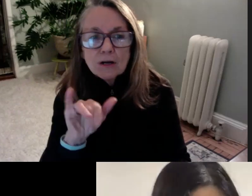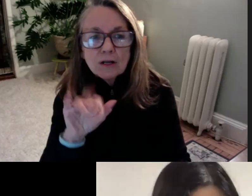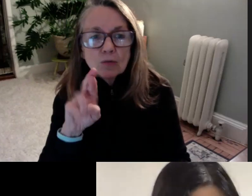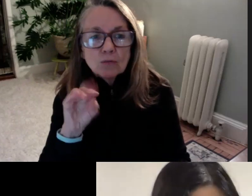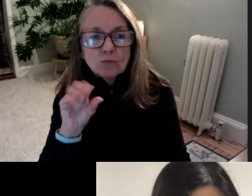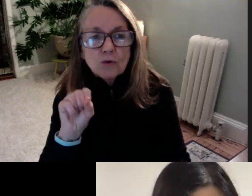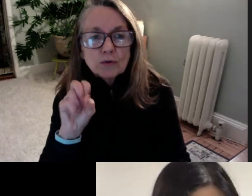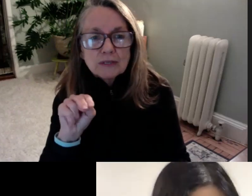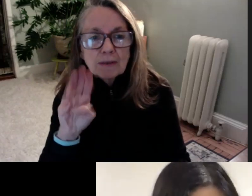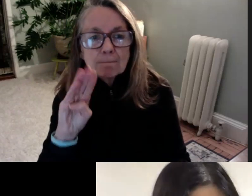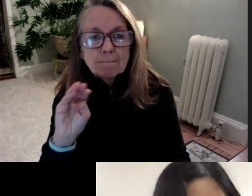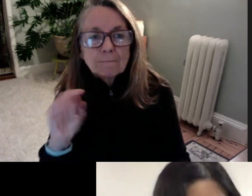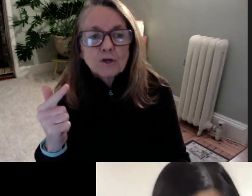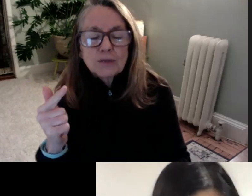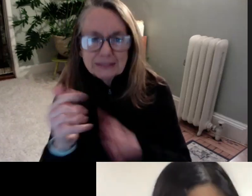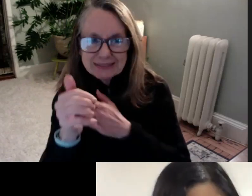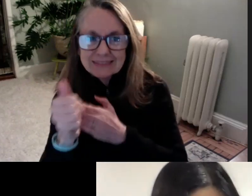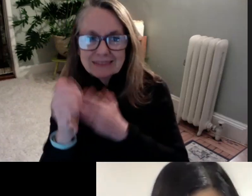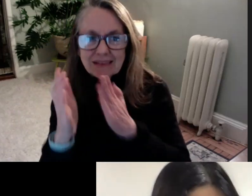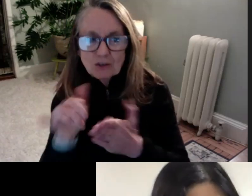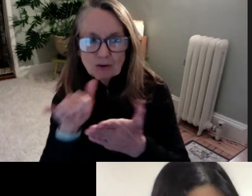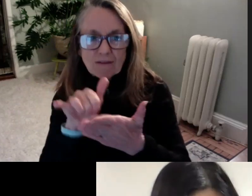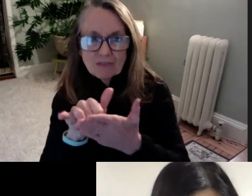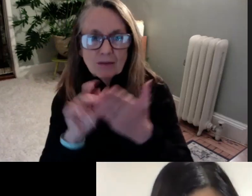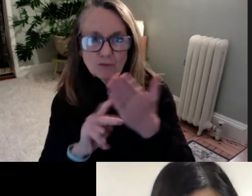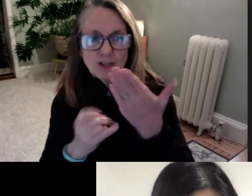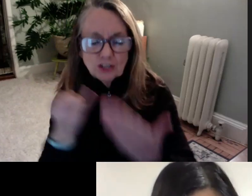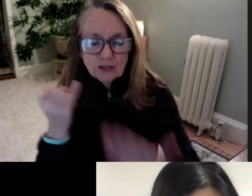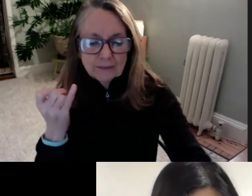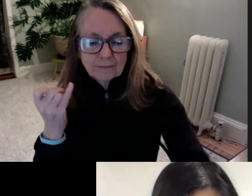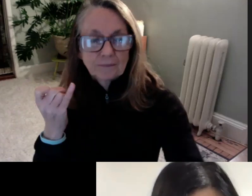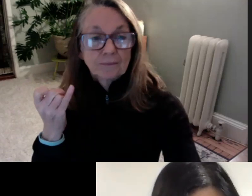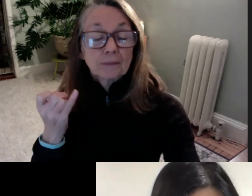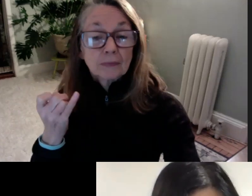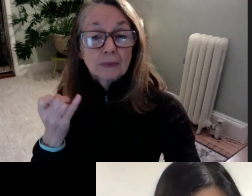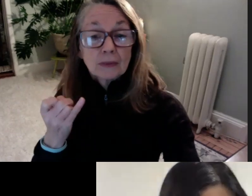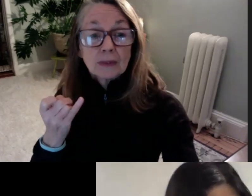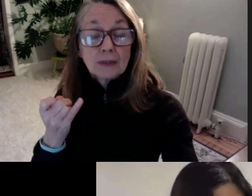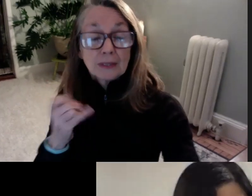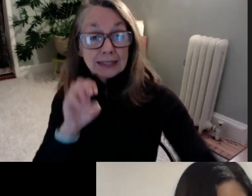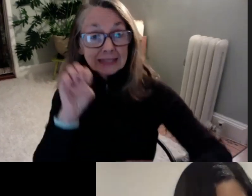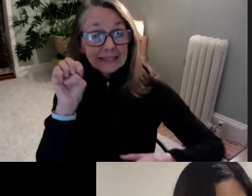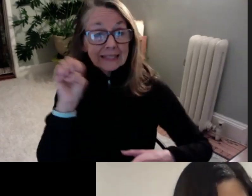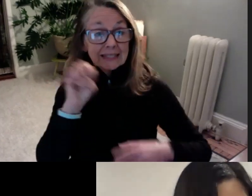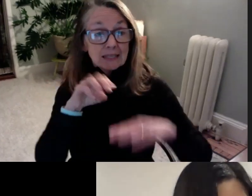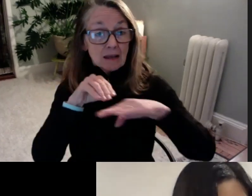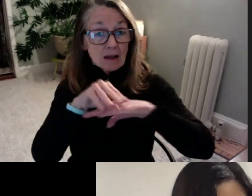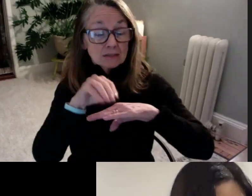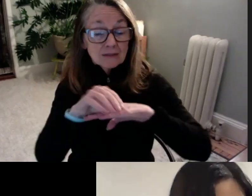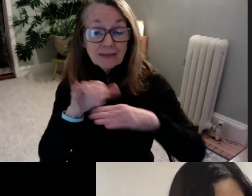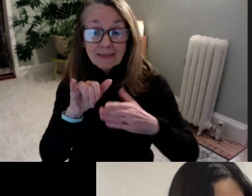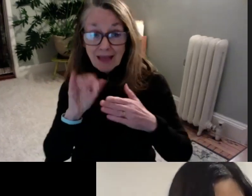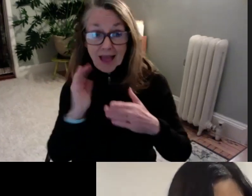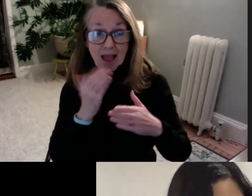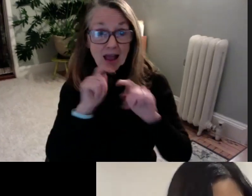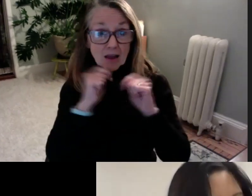is a key leader in that initiative. As for e-consults, you know, the ecosystem team really is